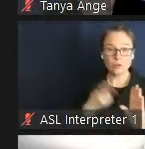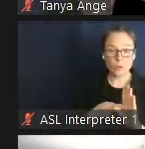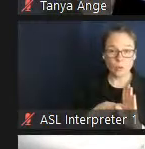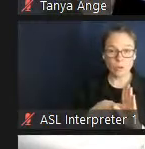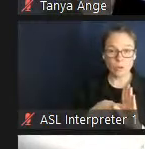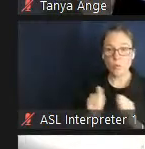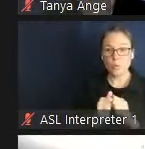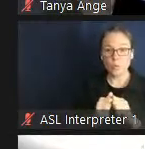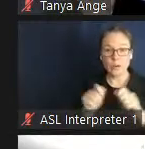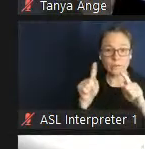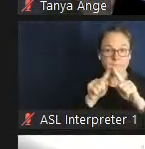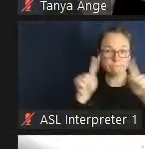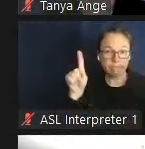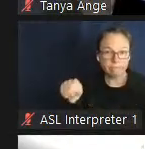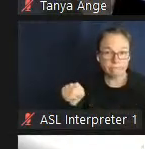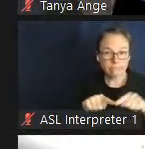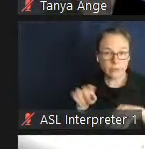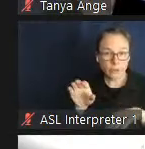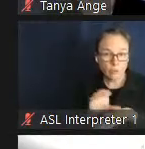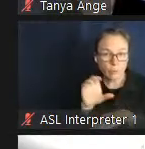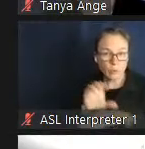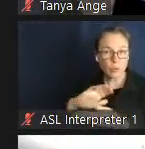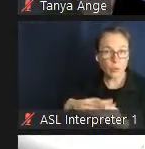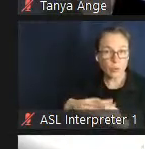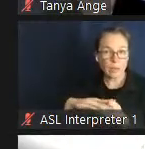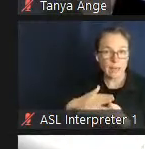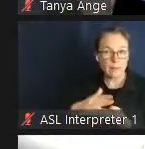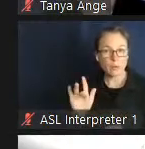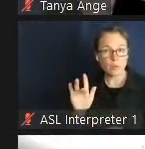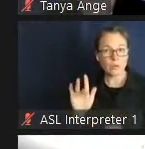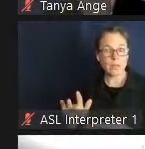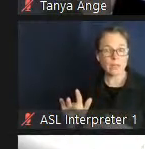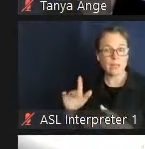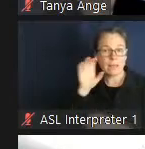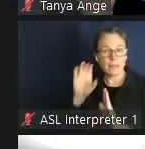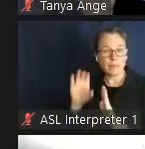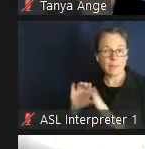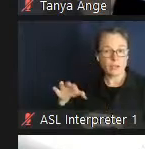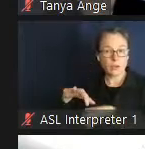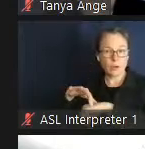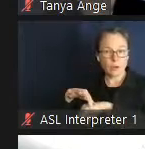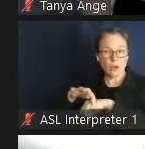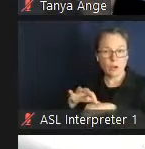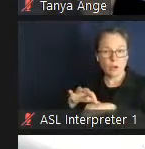laptop computer, please click the globe icon as shown on the screen.